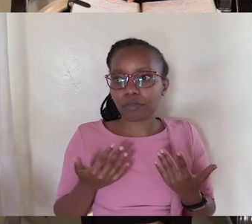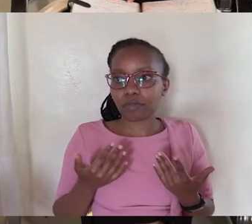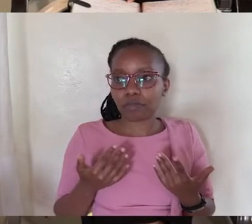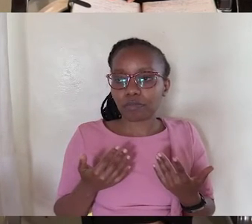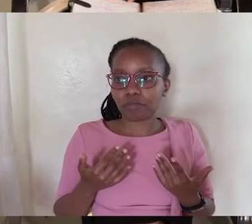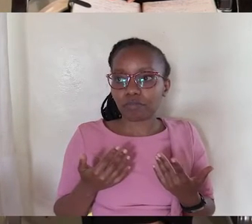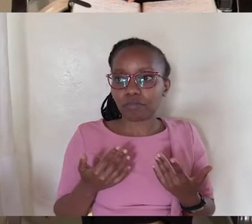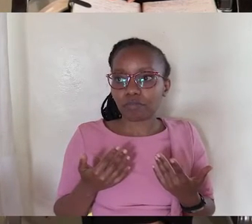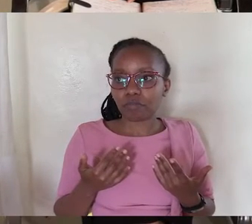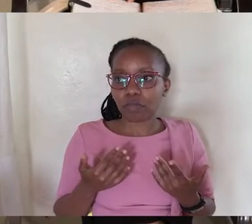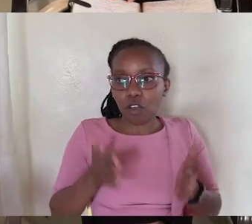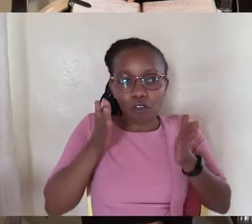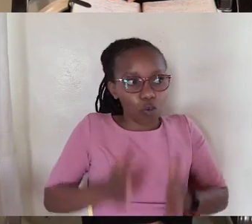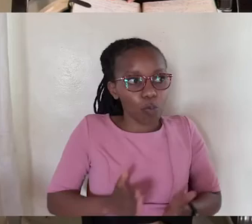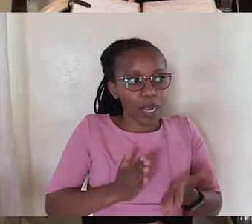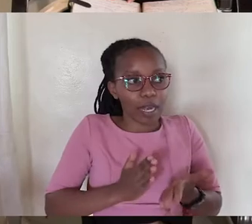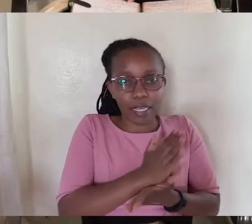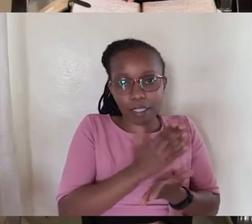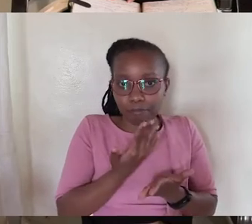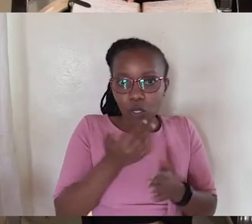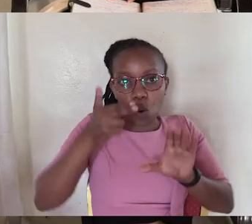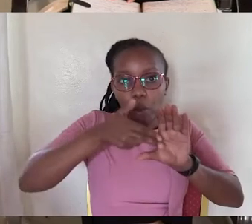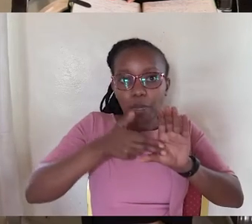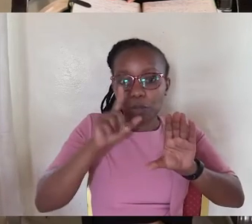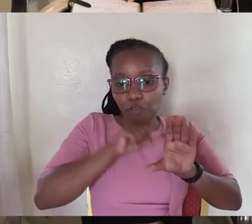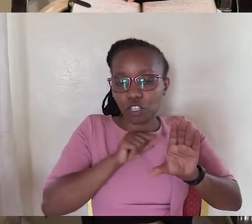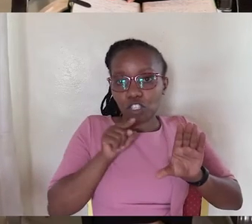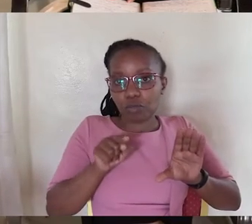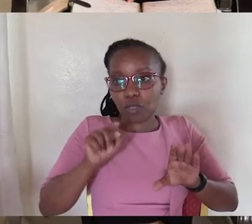Review for Human Rights. And we participated in that,